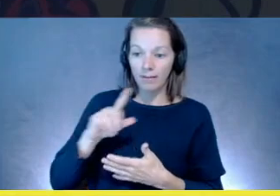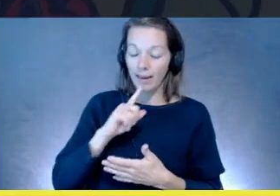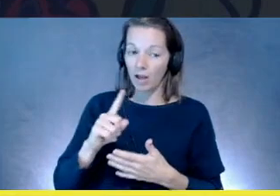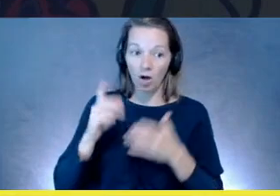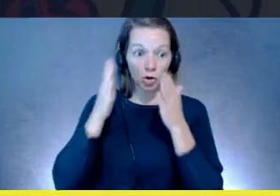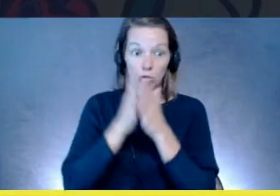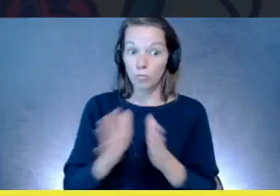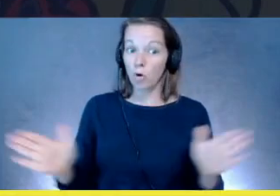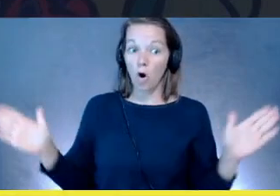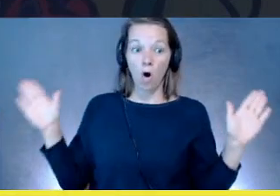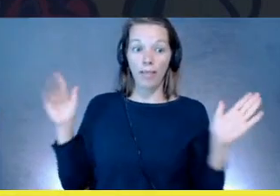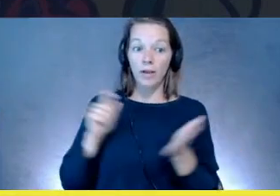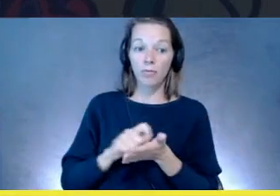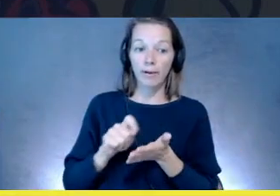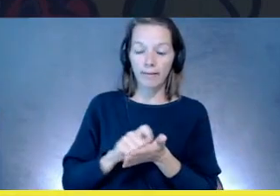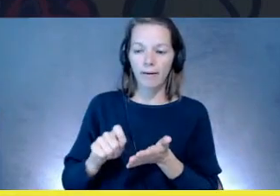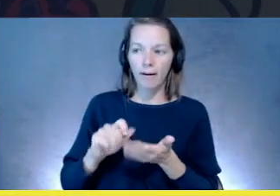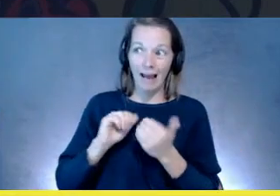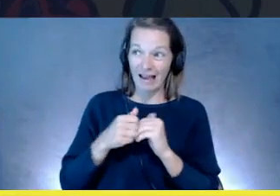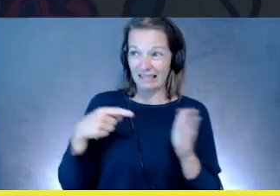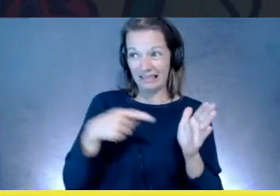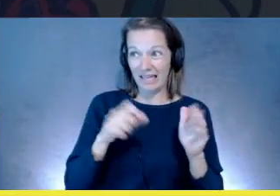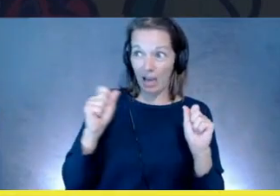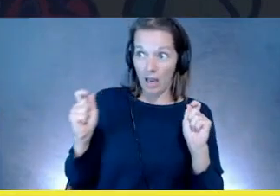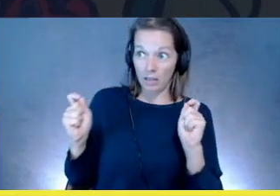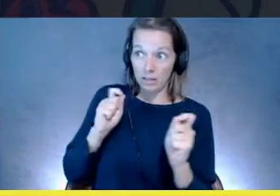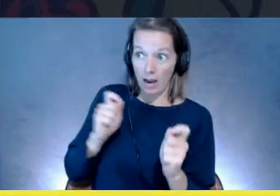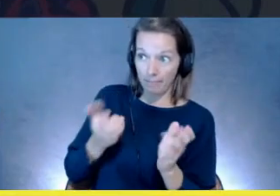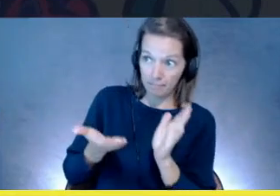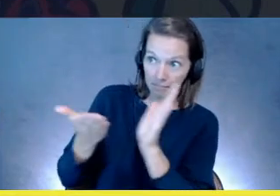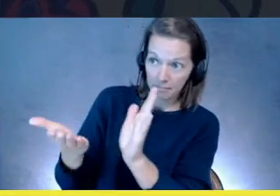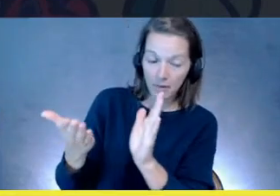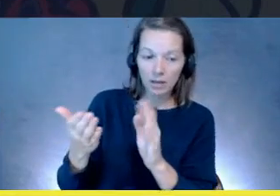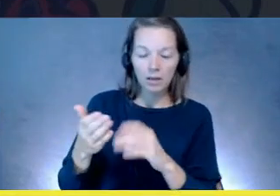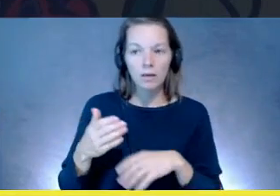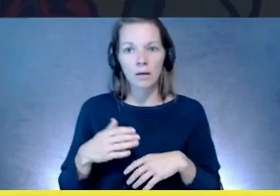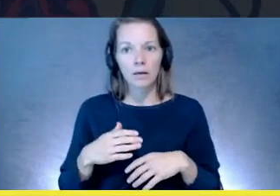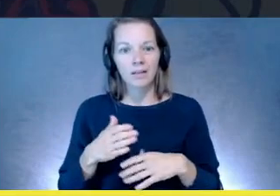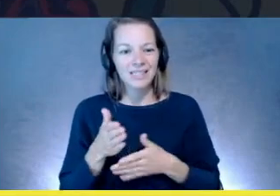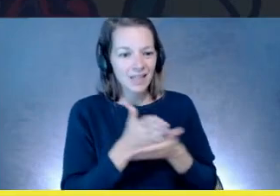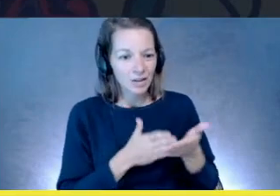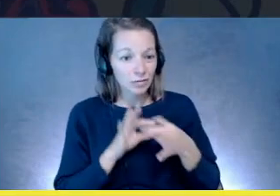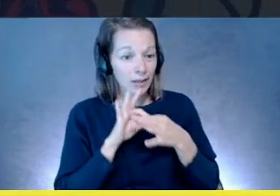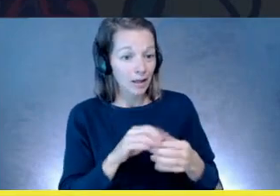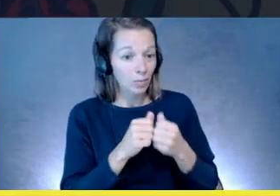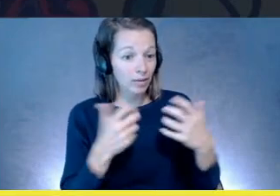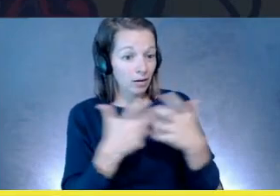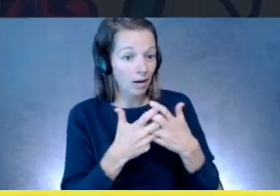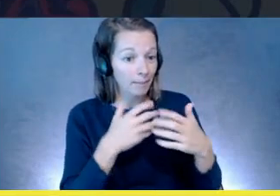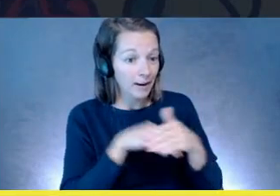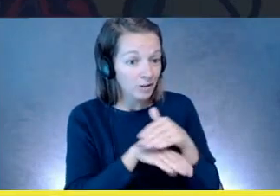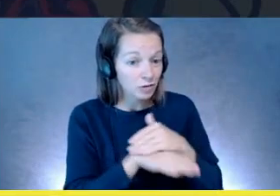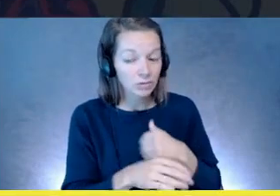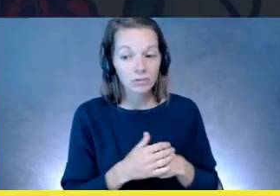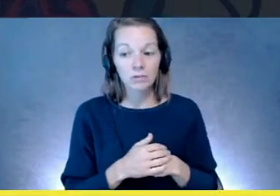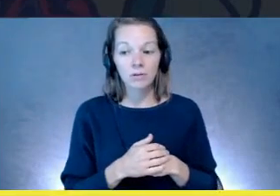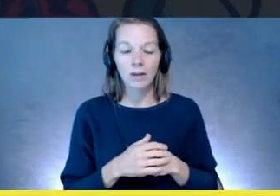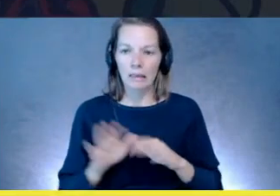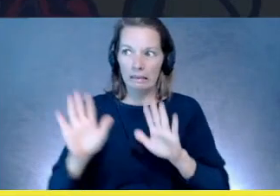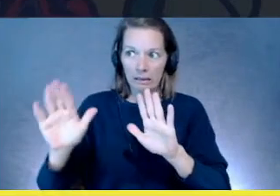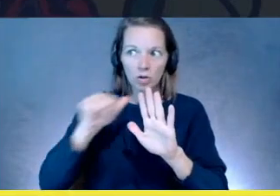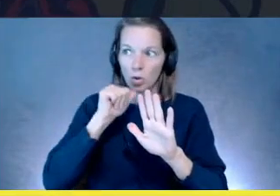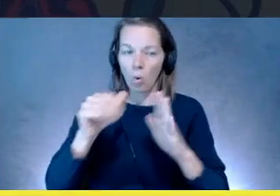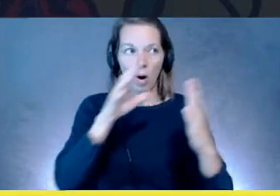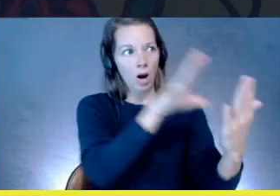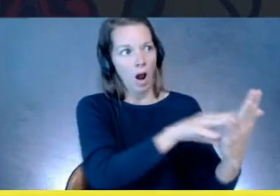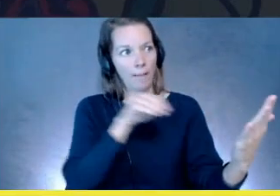written, and how those could be adapted, how you can include sections on accommodations, advice not to copy paste eligibility criteria